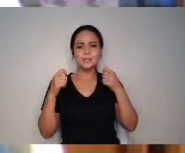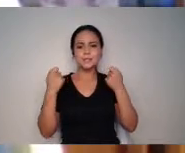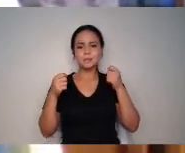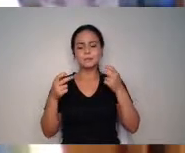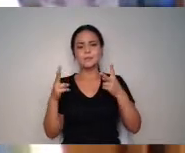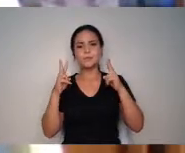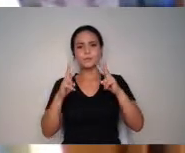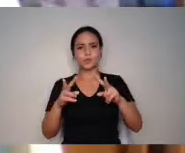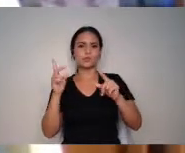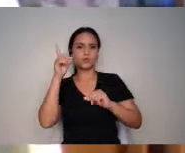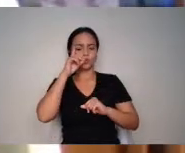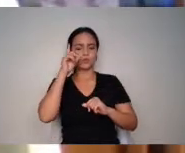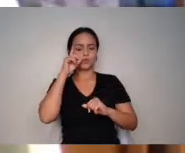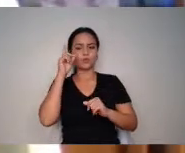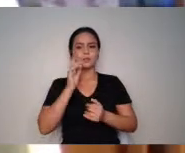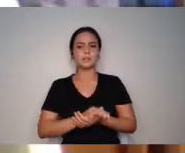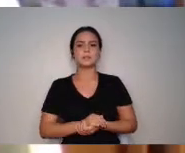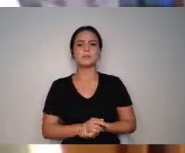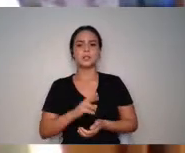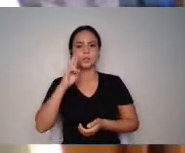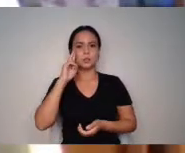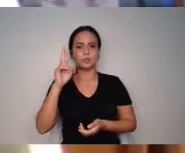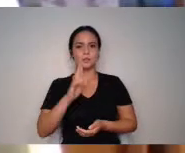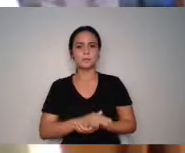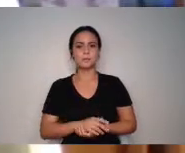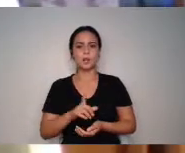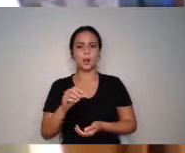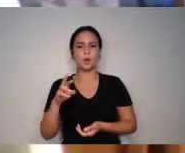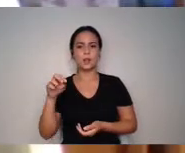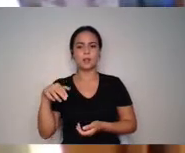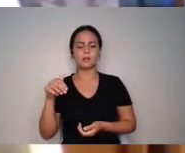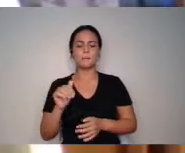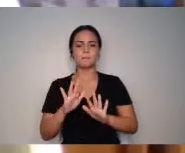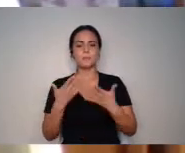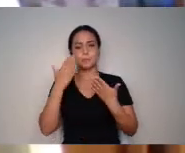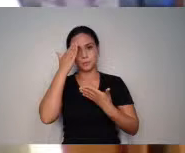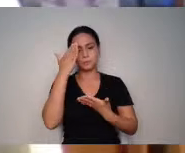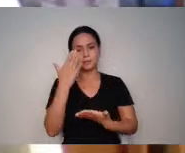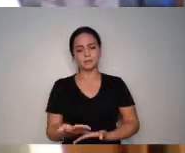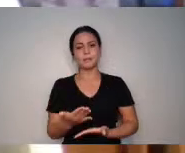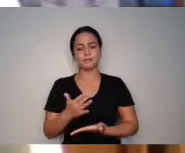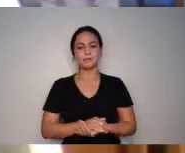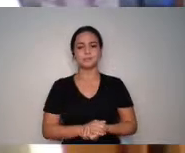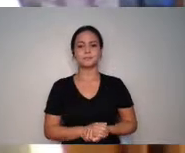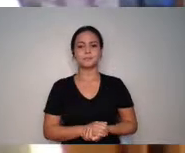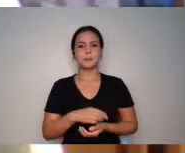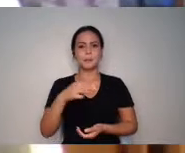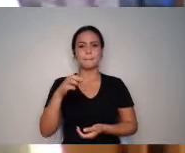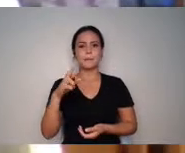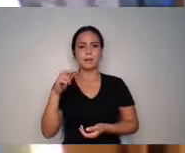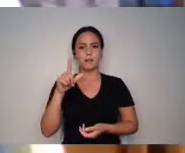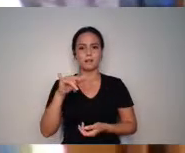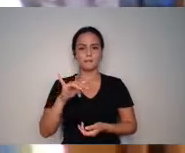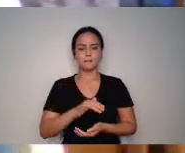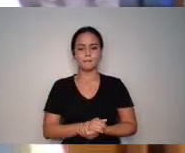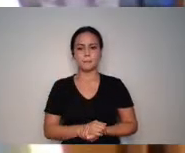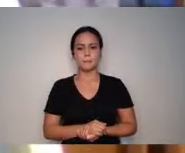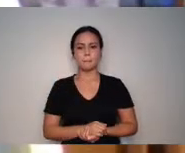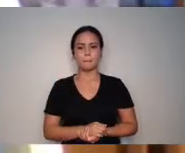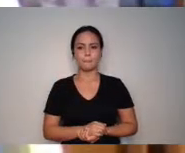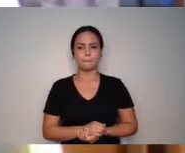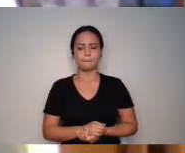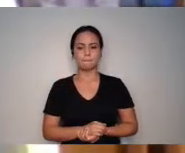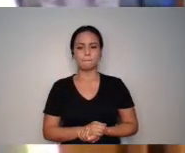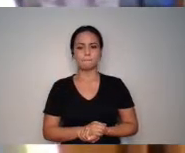and you managed to raise the awareness with some issues that we have to consider in our daily lives. Thank you very much,